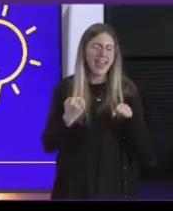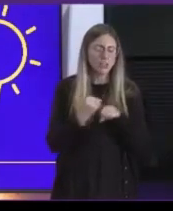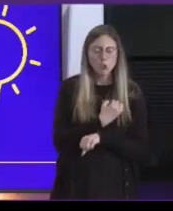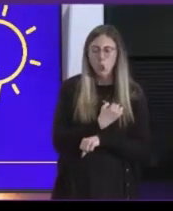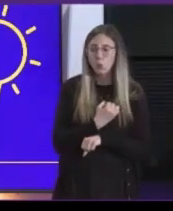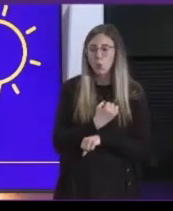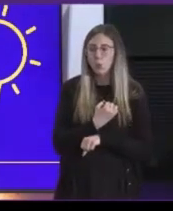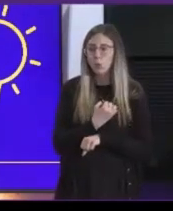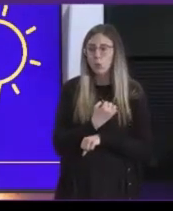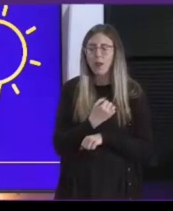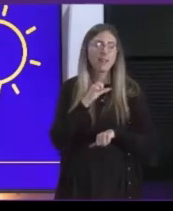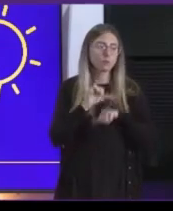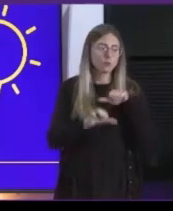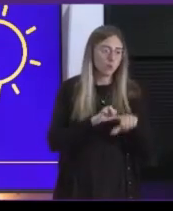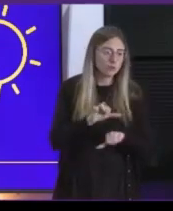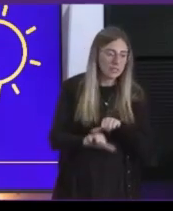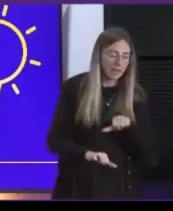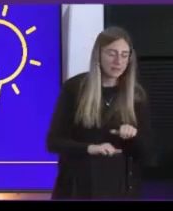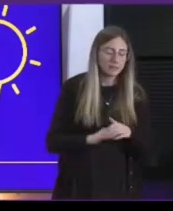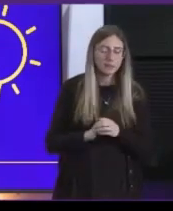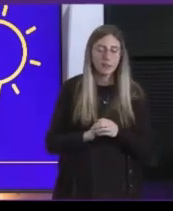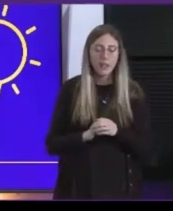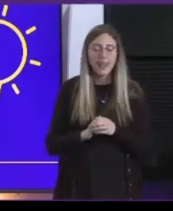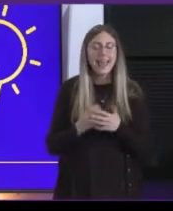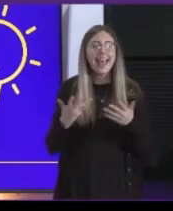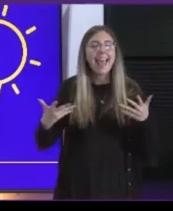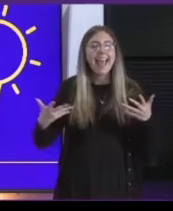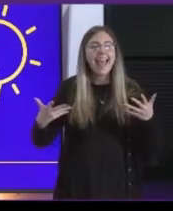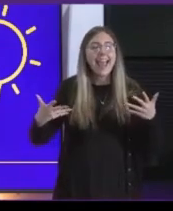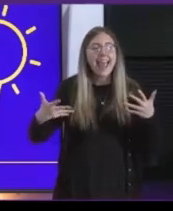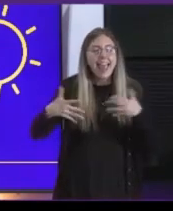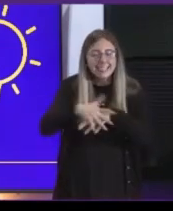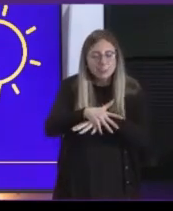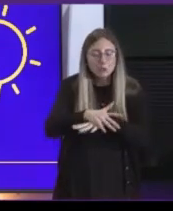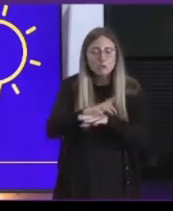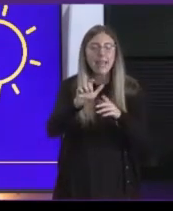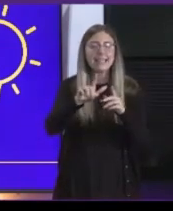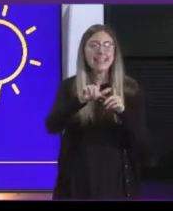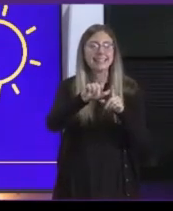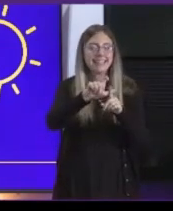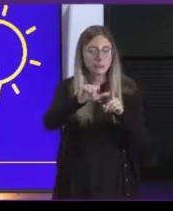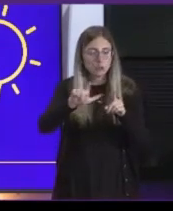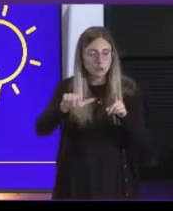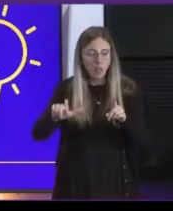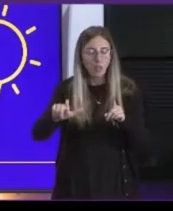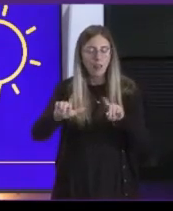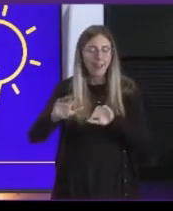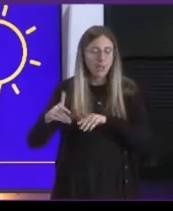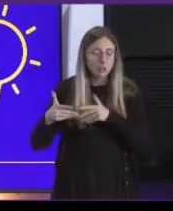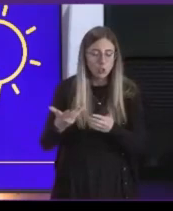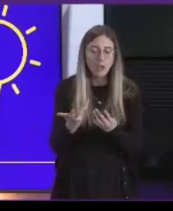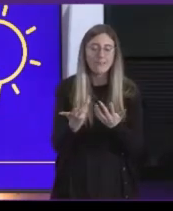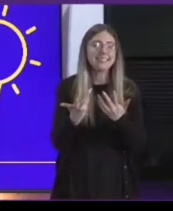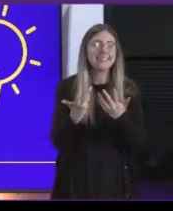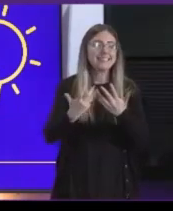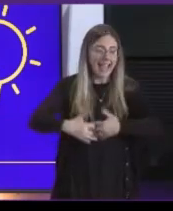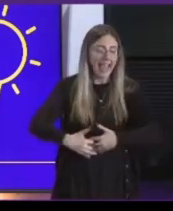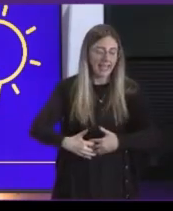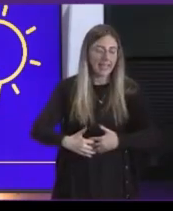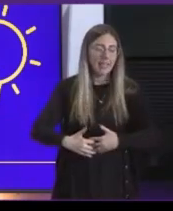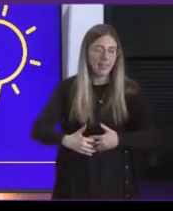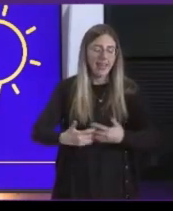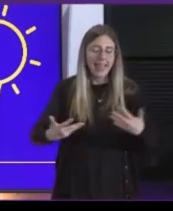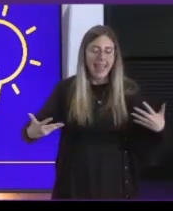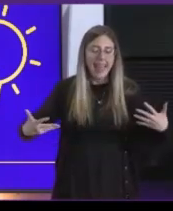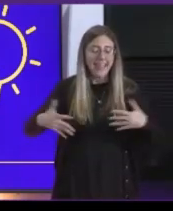this process, or it's an integrated digital services and tech is an